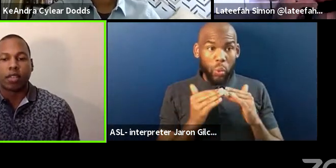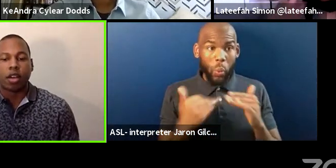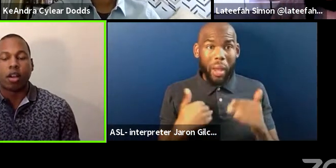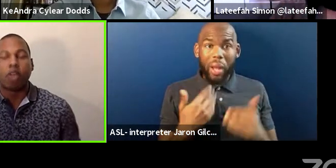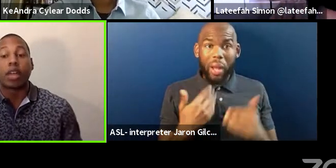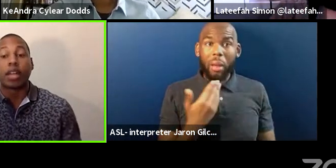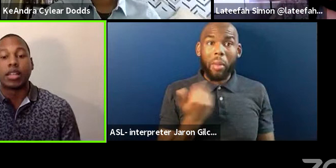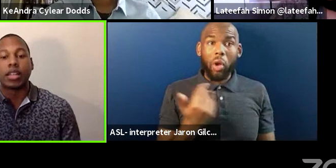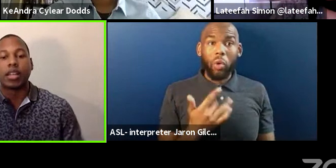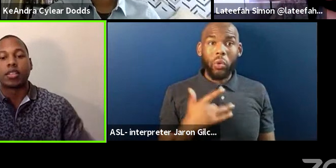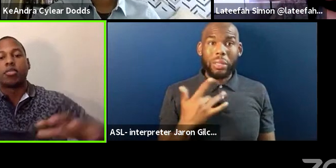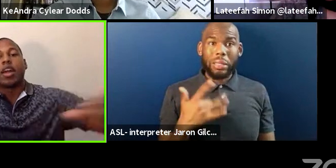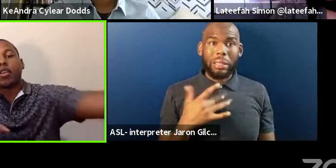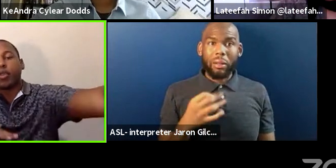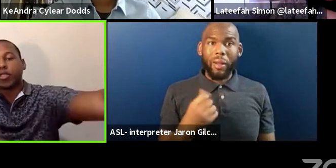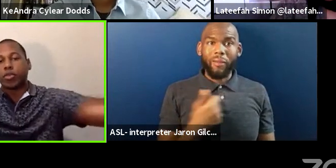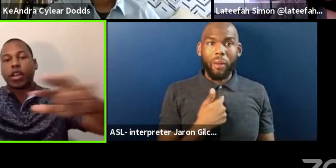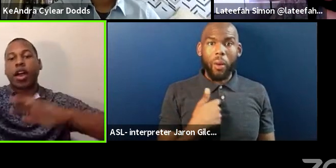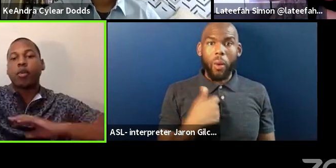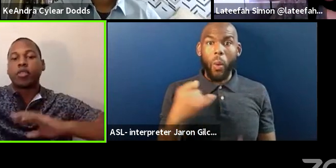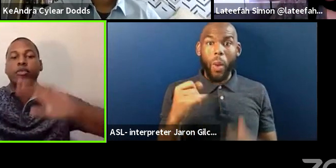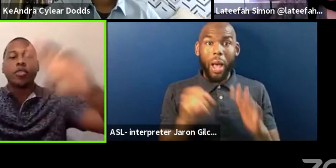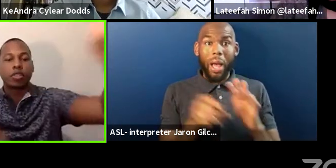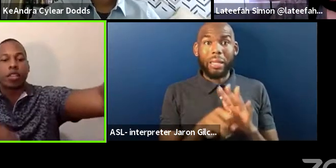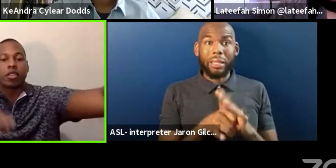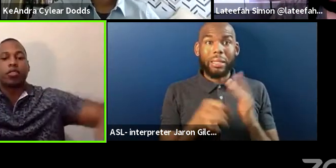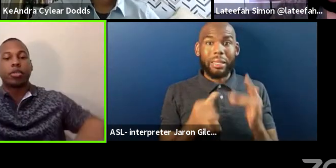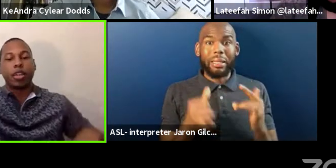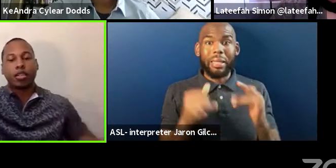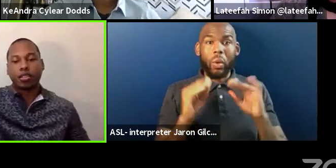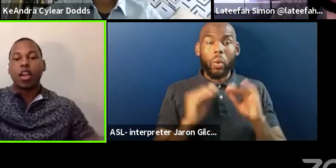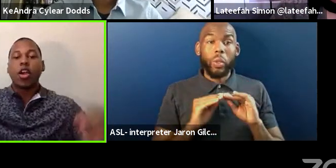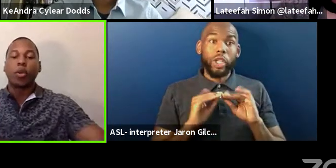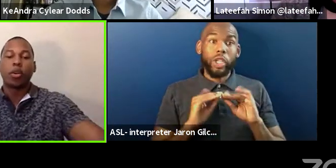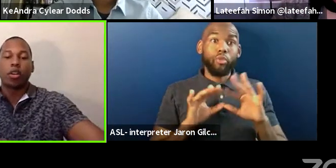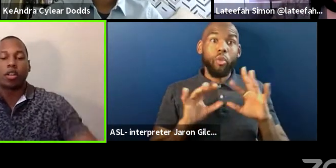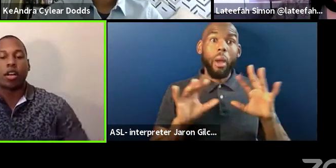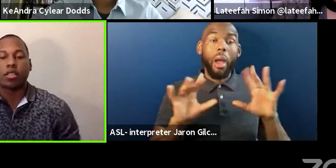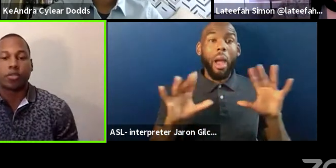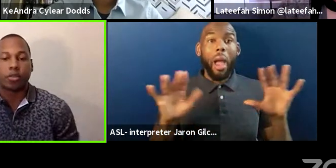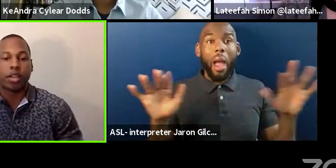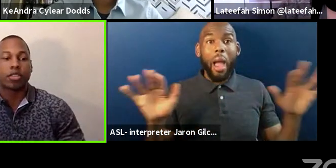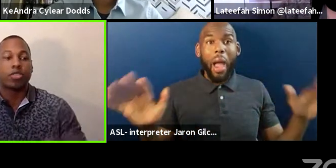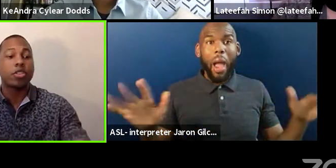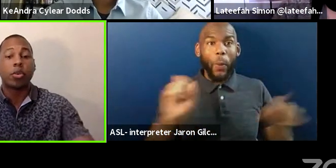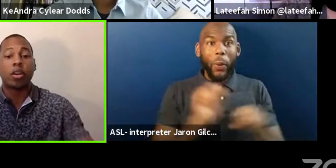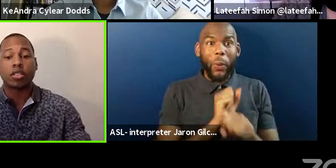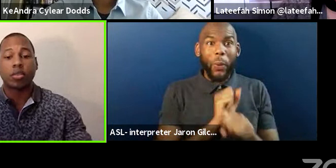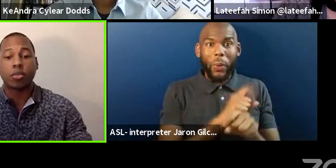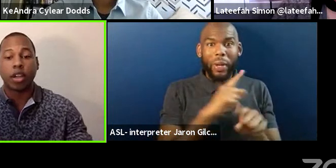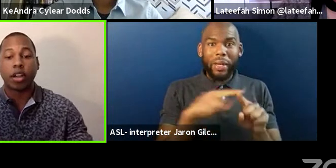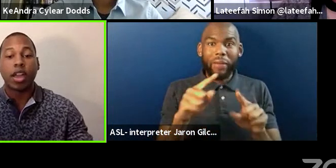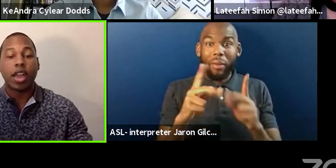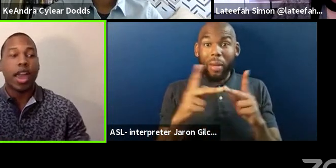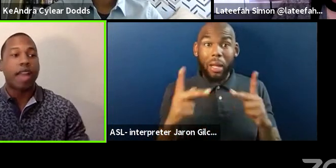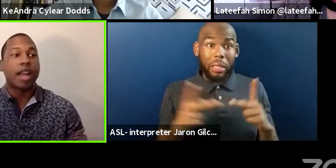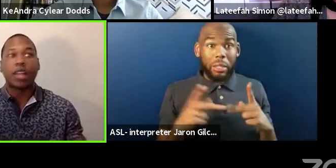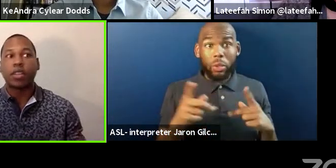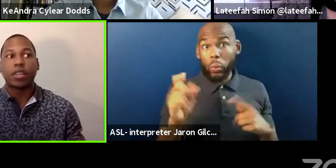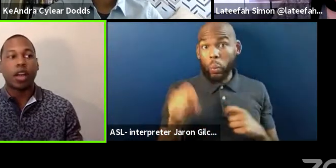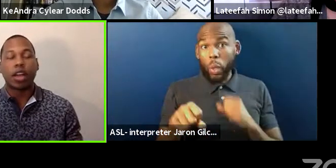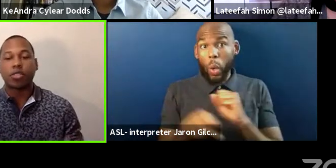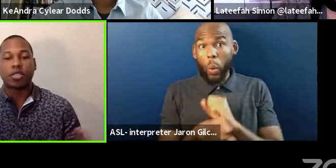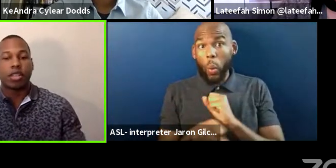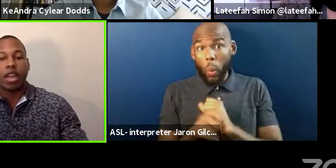sense of our own identity. And so now that we've spread out, we've moved to all these different places, we work in all these different places, you could work somewhere and